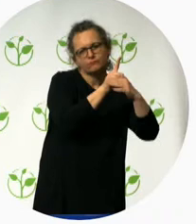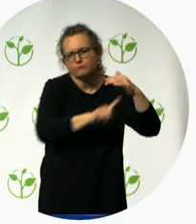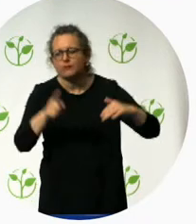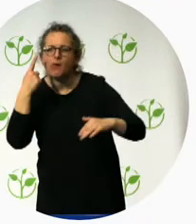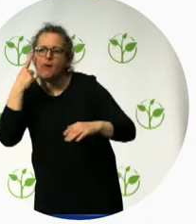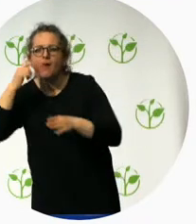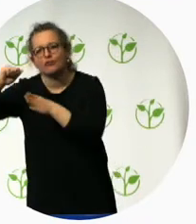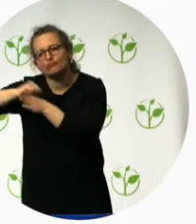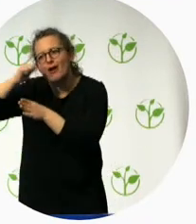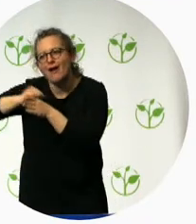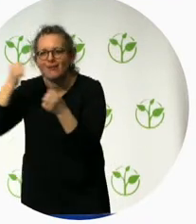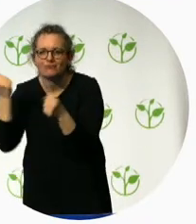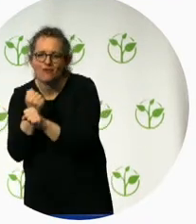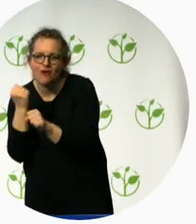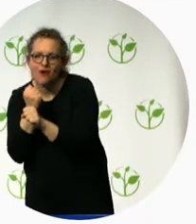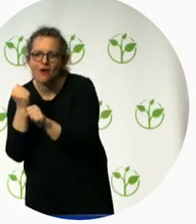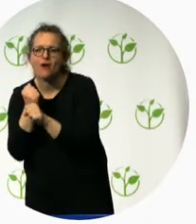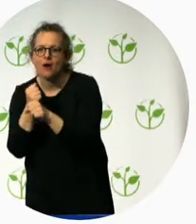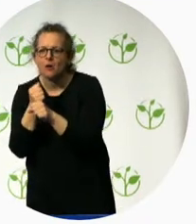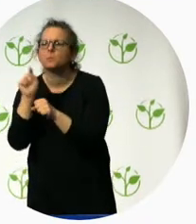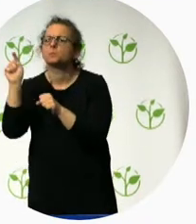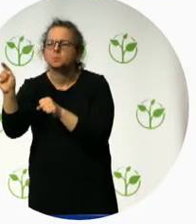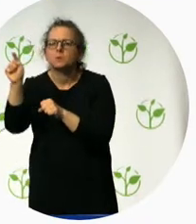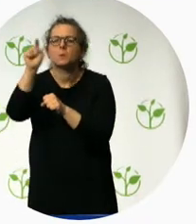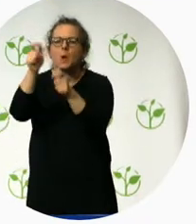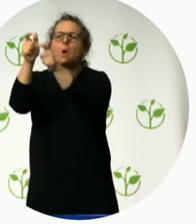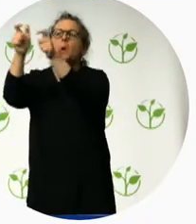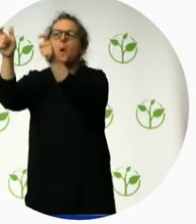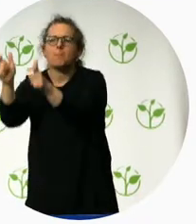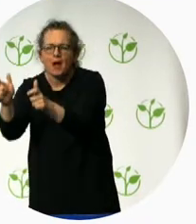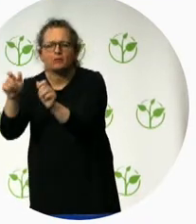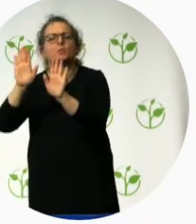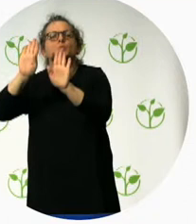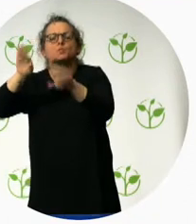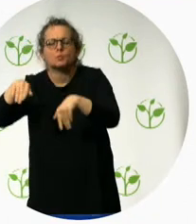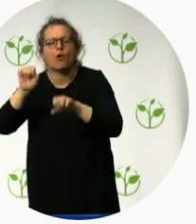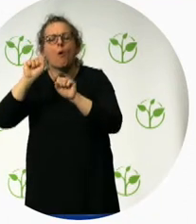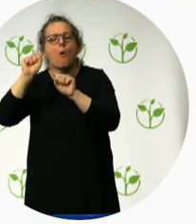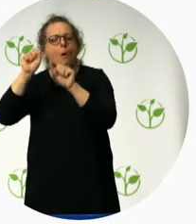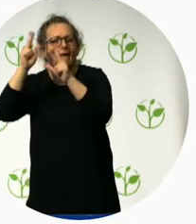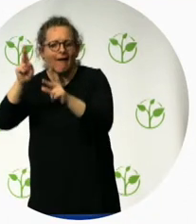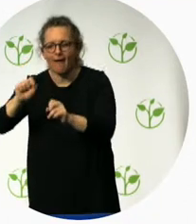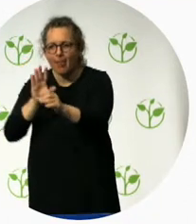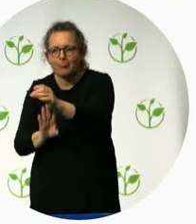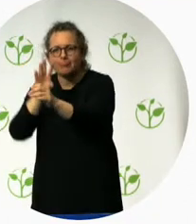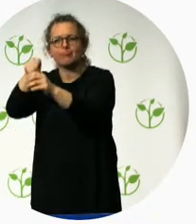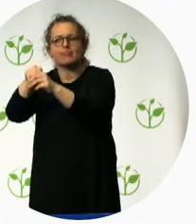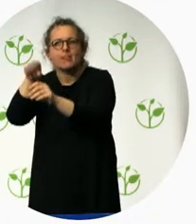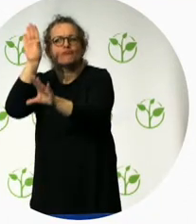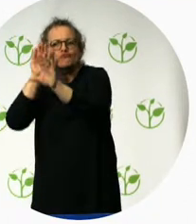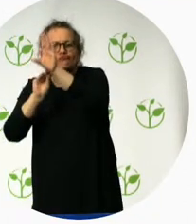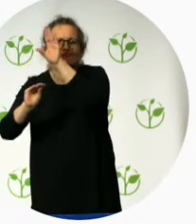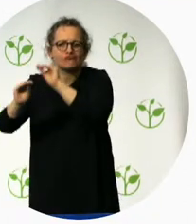the youth. And also to ensure that in the training centers should have